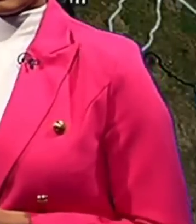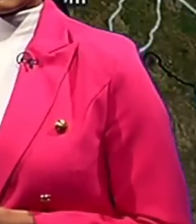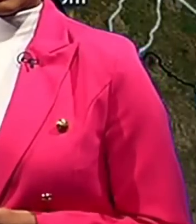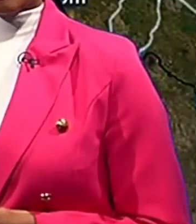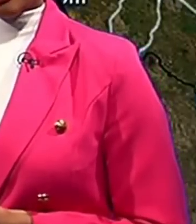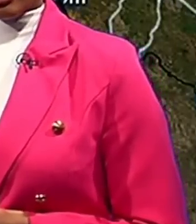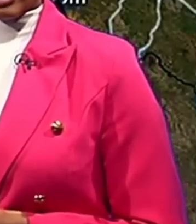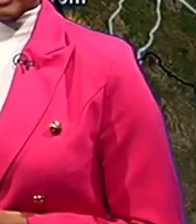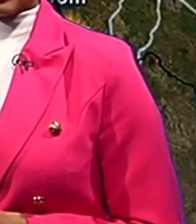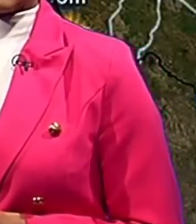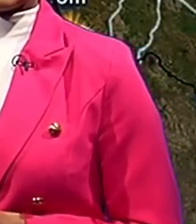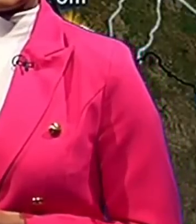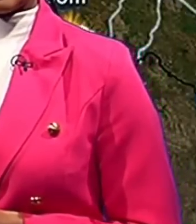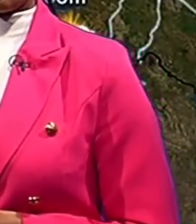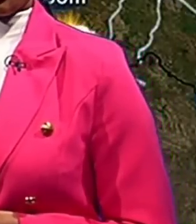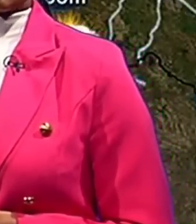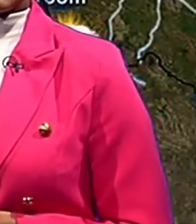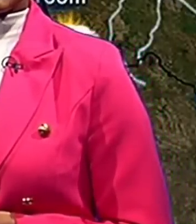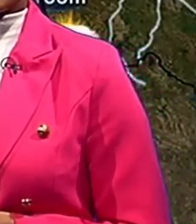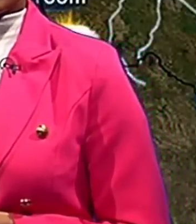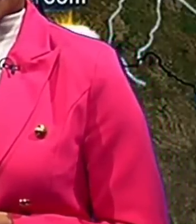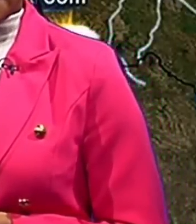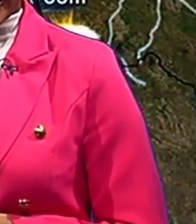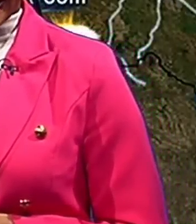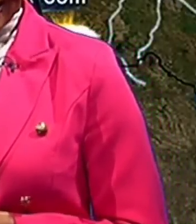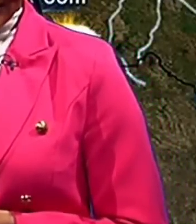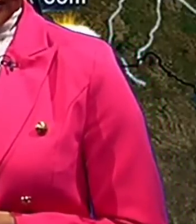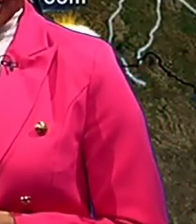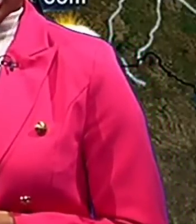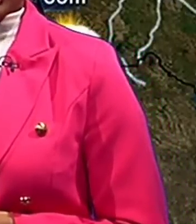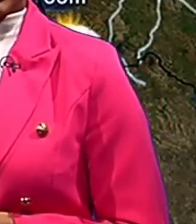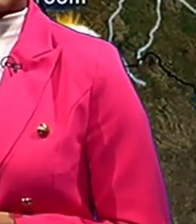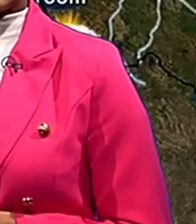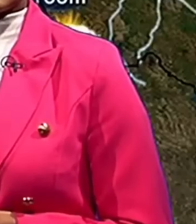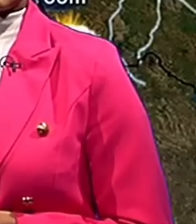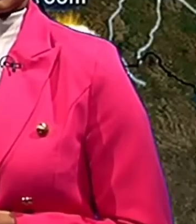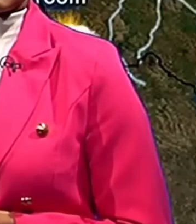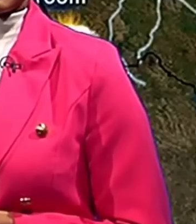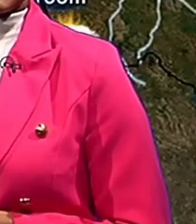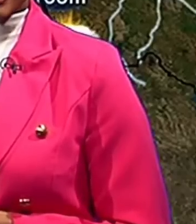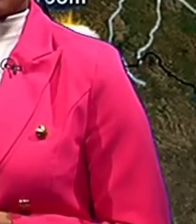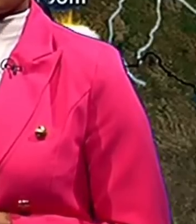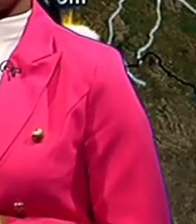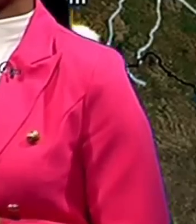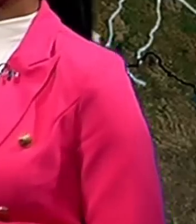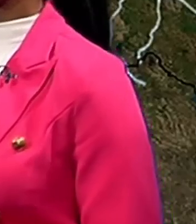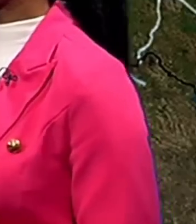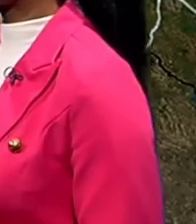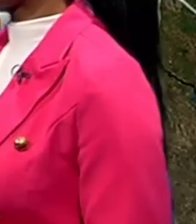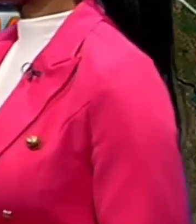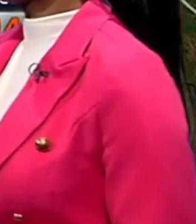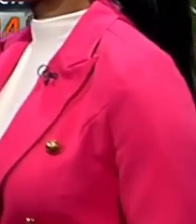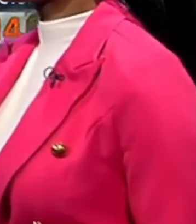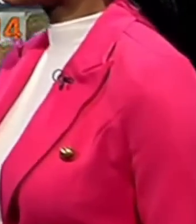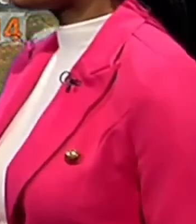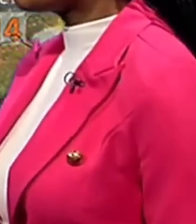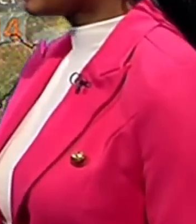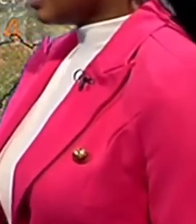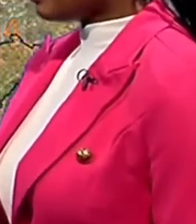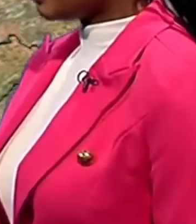tla nna tsididi mo mosong ka digata di le 6 go ya go di le 12 re bella Ottosdal le teng ka digata di le 3 go ya go di le 14